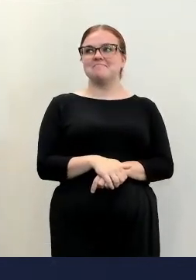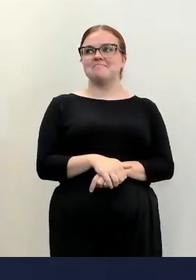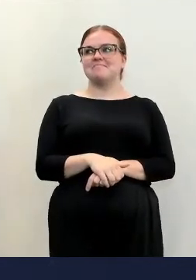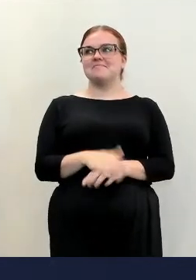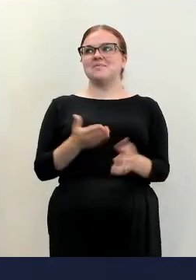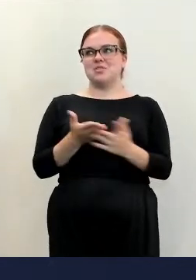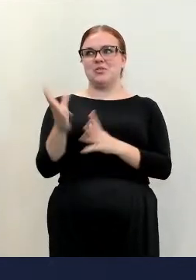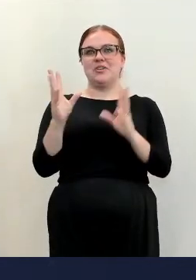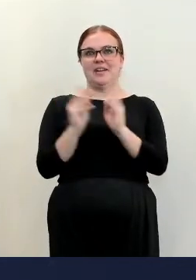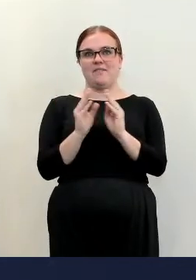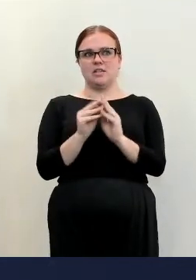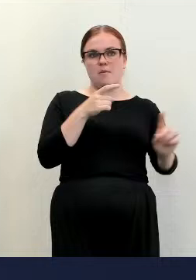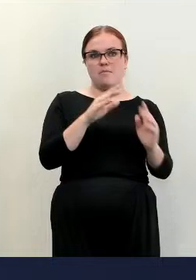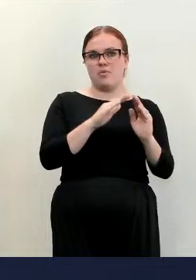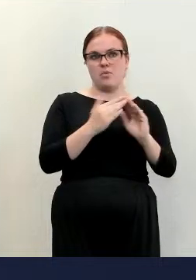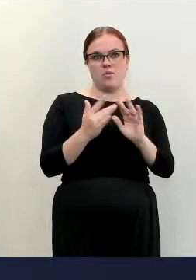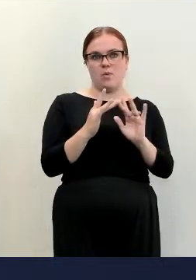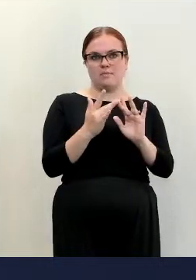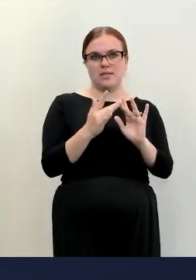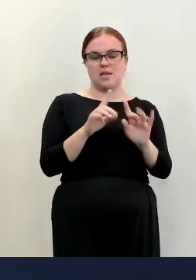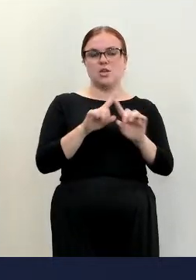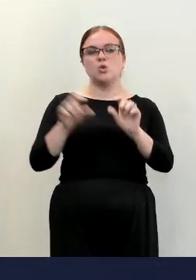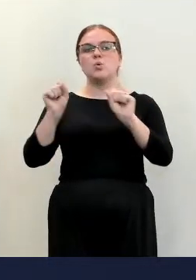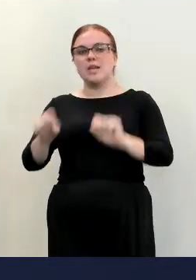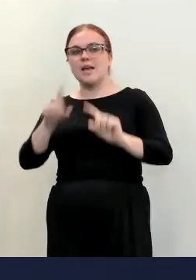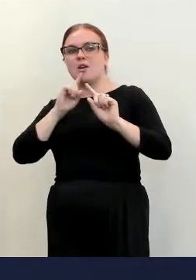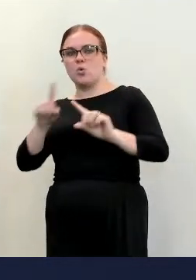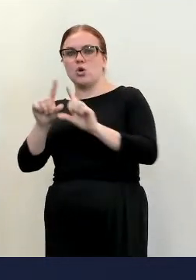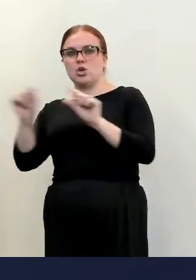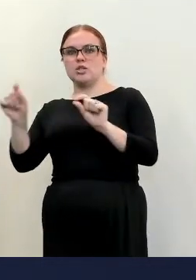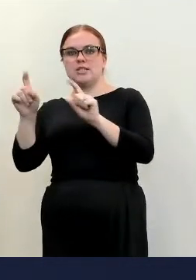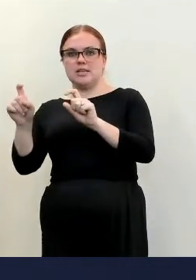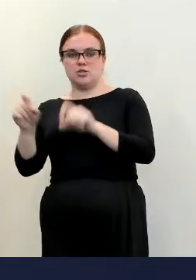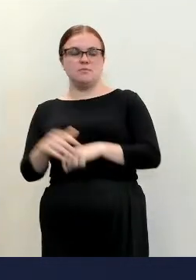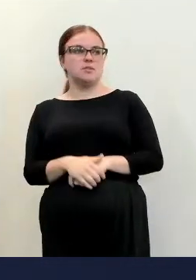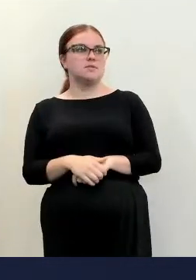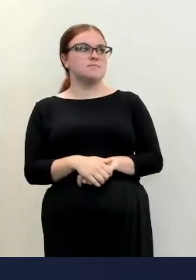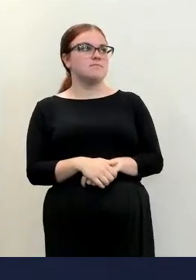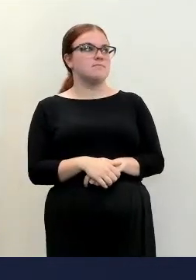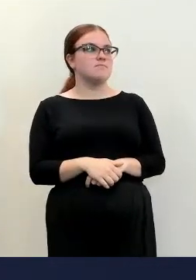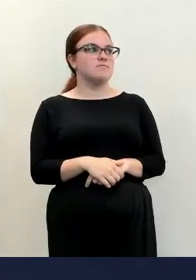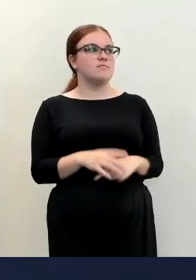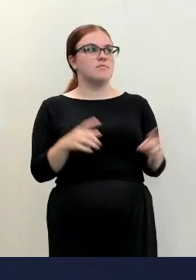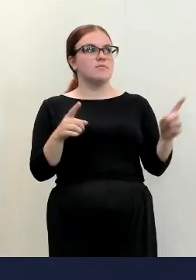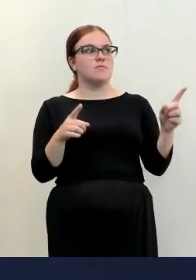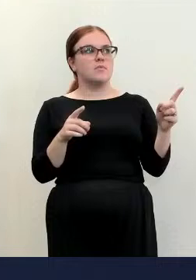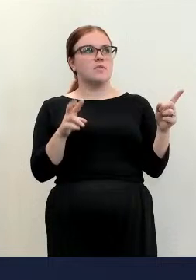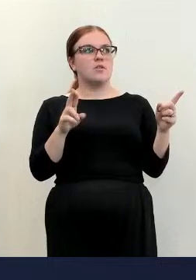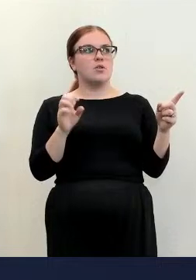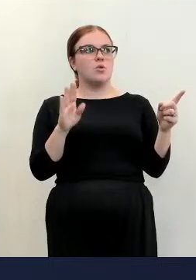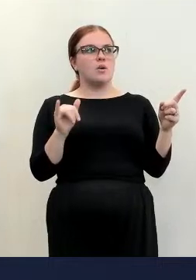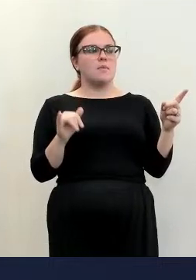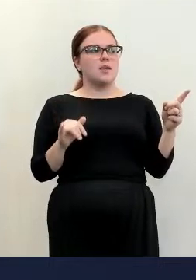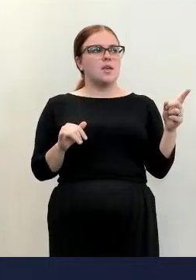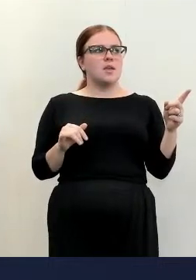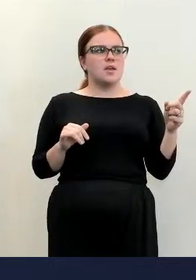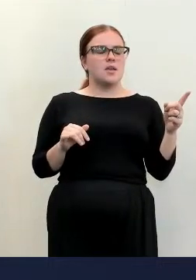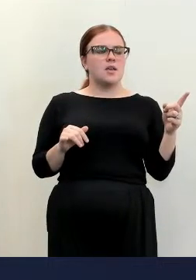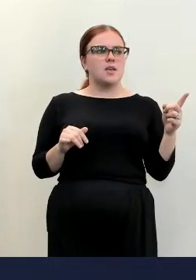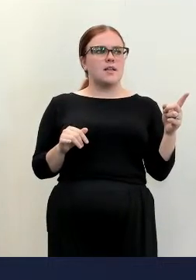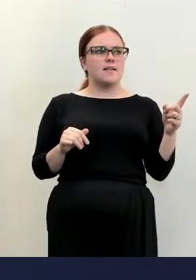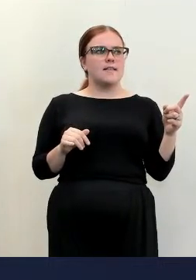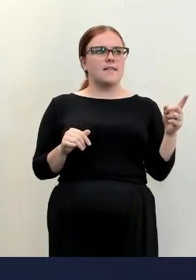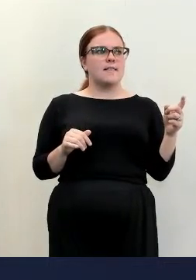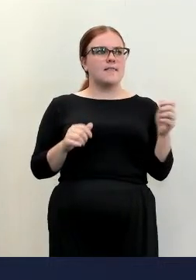press conferences, and people said, I can't believe on topic questions. If not off topic, I think Rob, you had your hand up. Yeah, kind of adjacent to this. With the